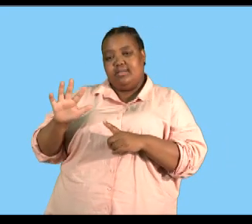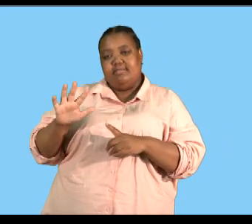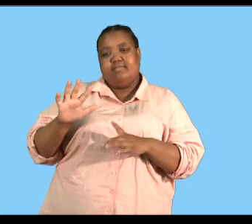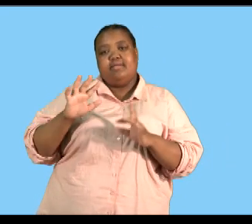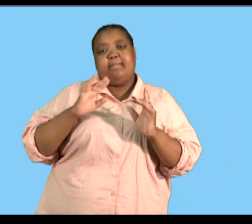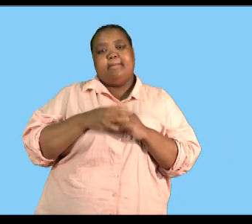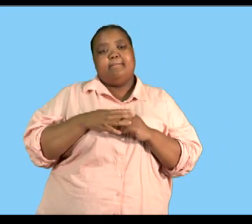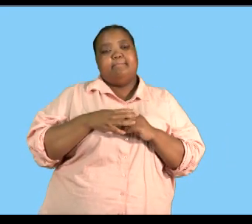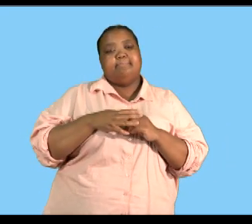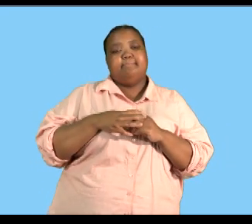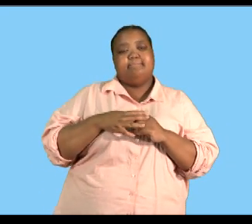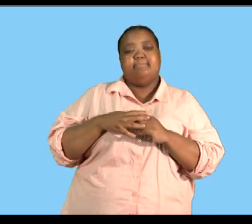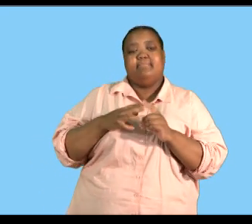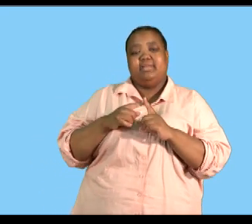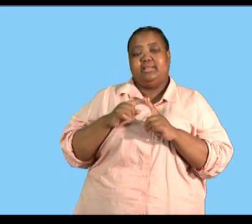25,